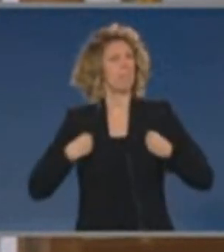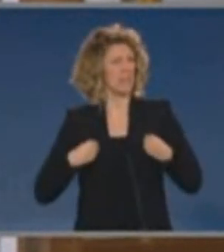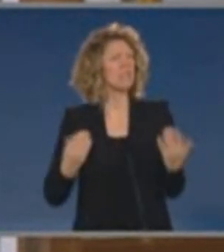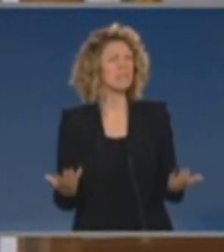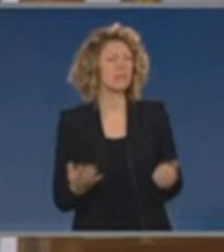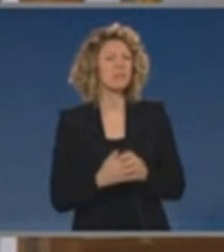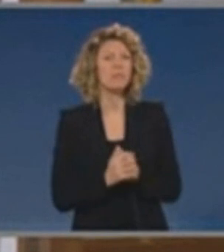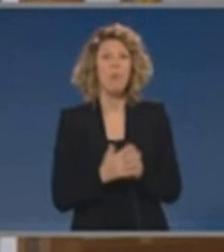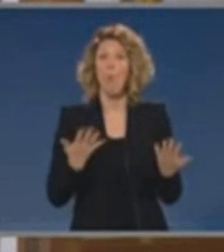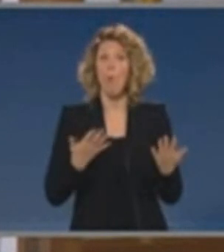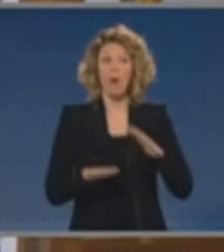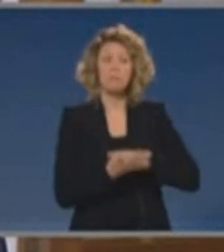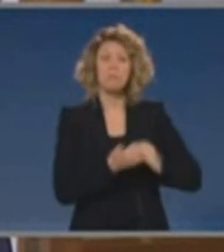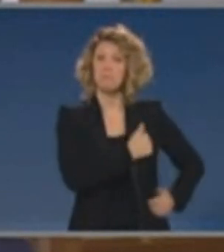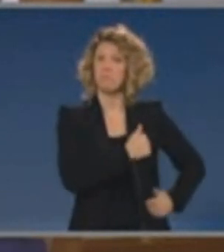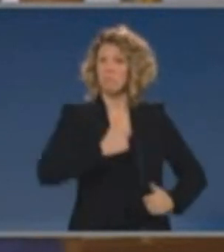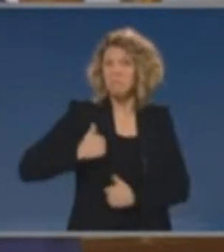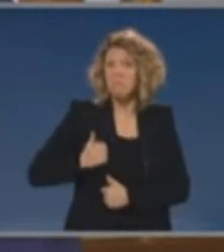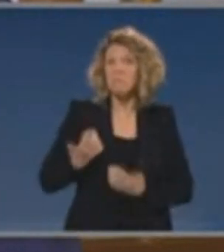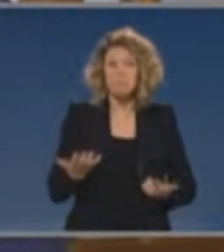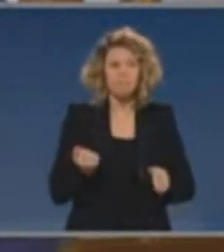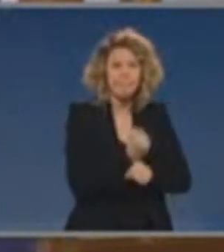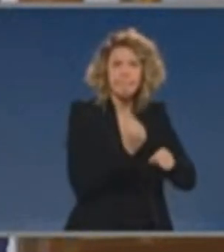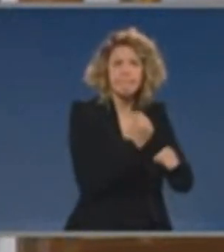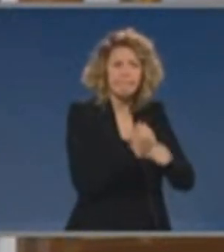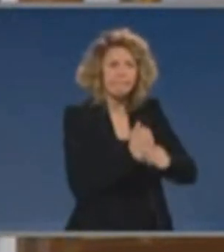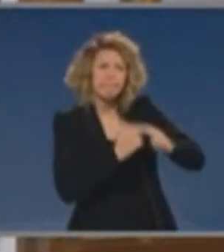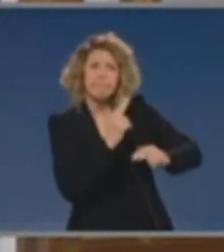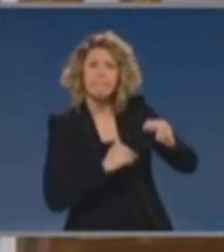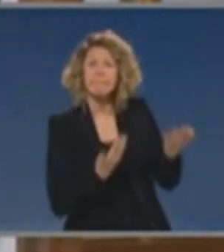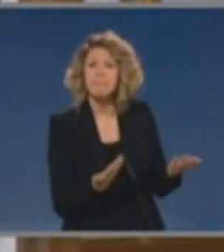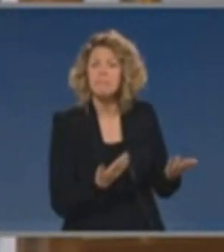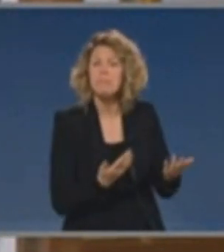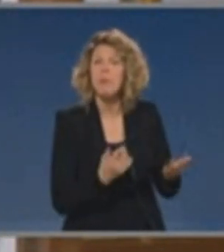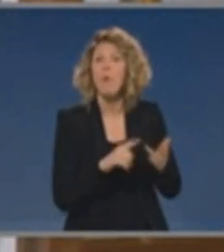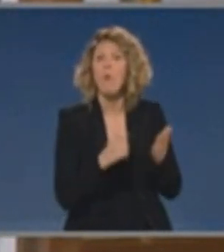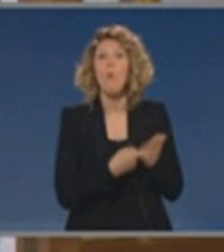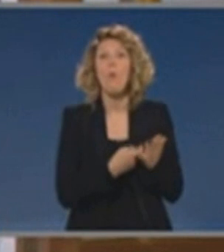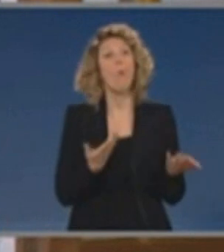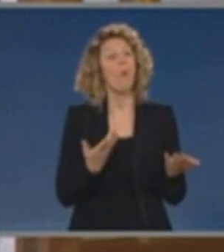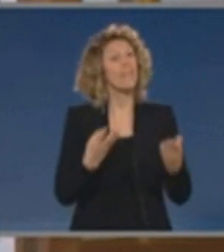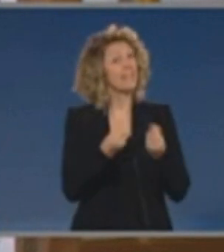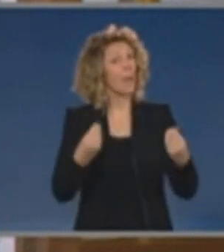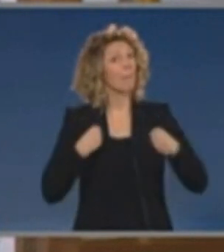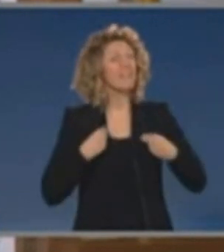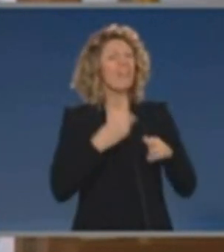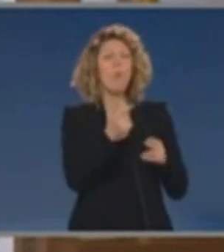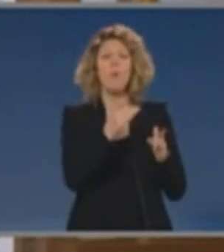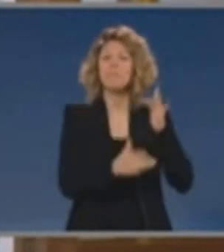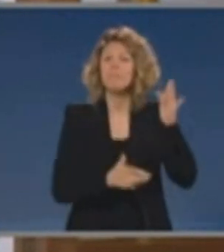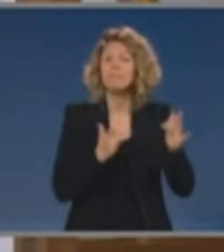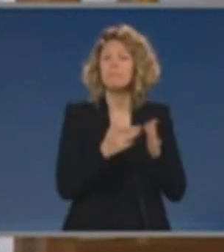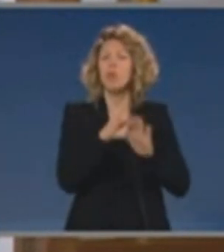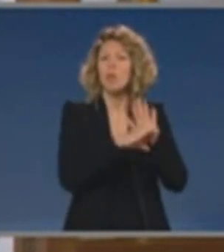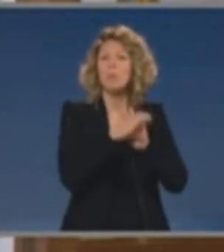businesses within the defence supply chain, and businesses that collect, store and own